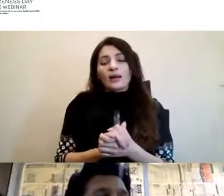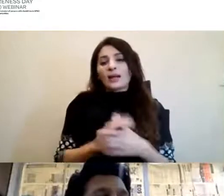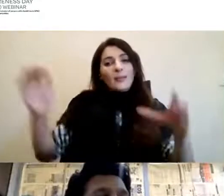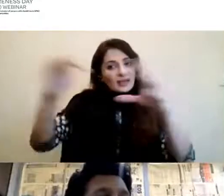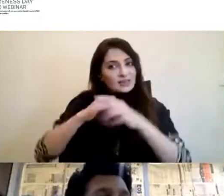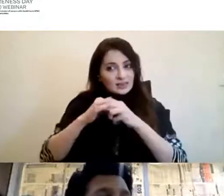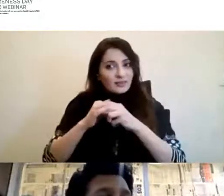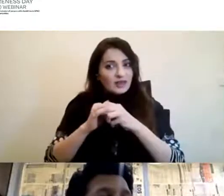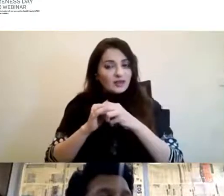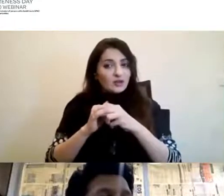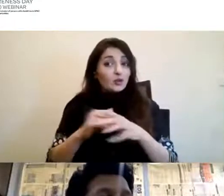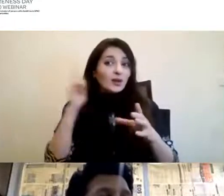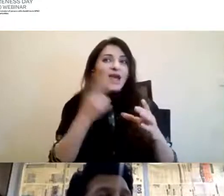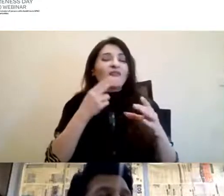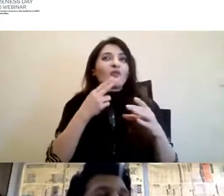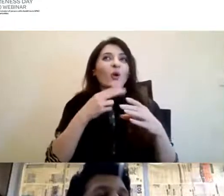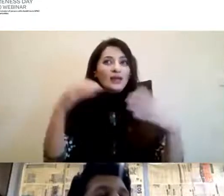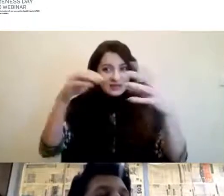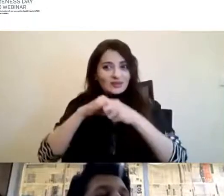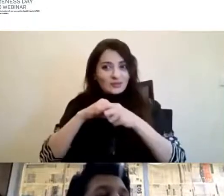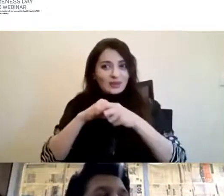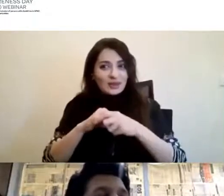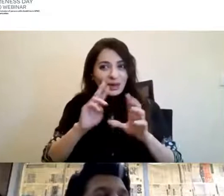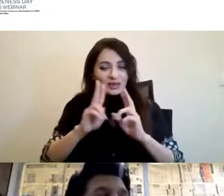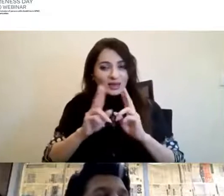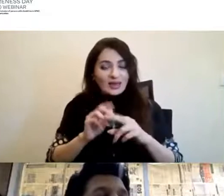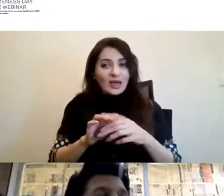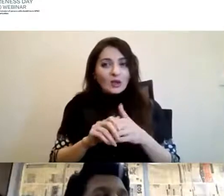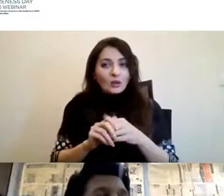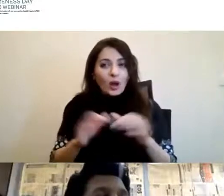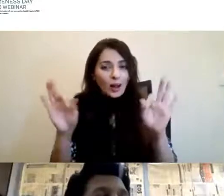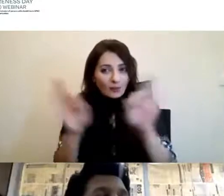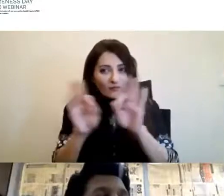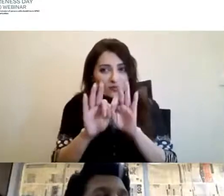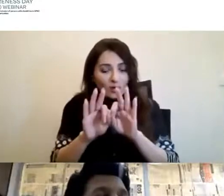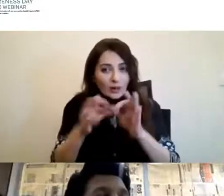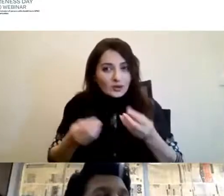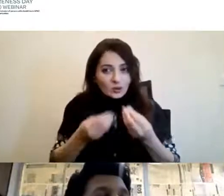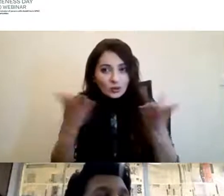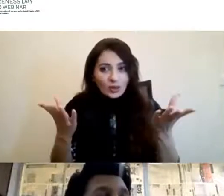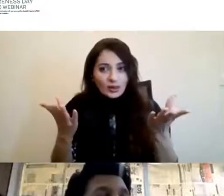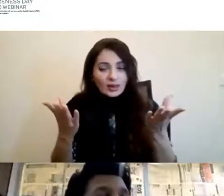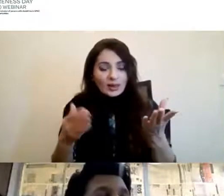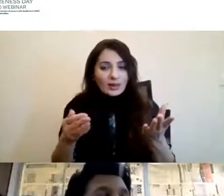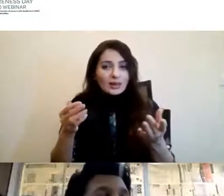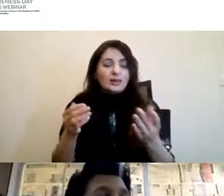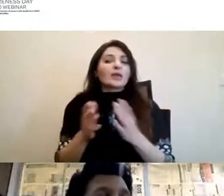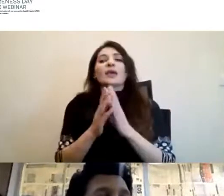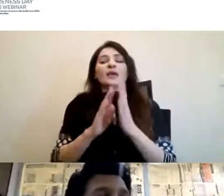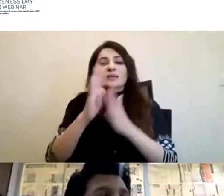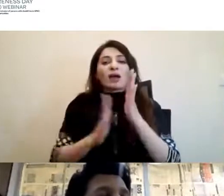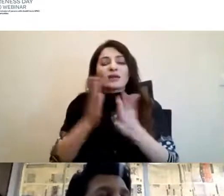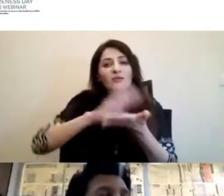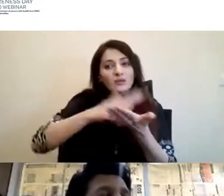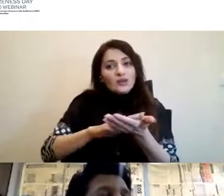deaf and what DeafTalk is doing, that we will be launching AI bot services for sign language interpretation, because